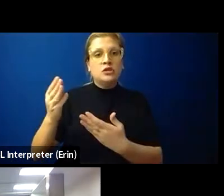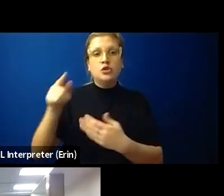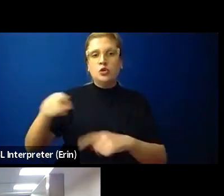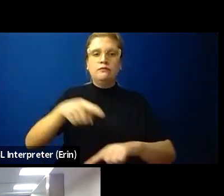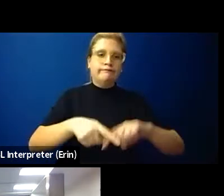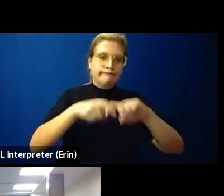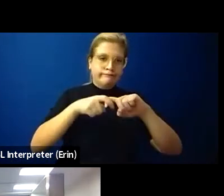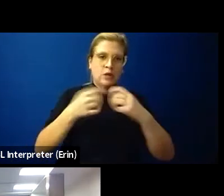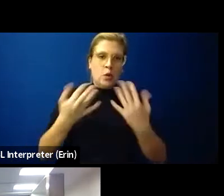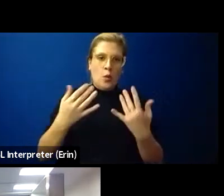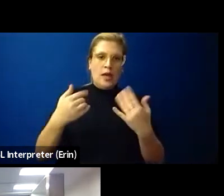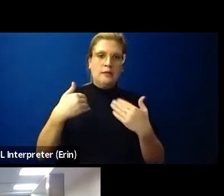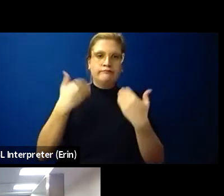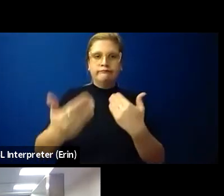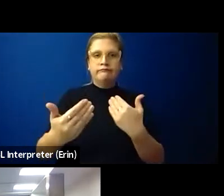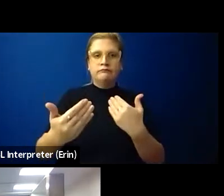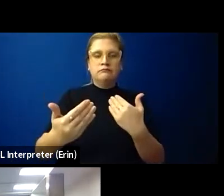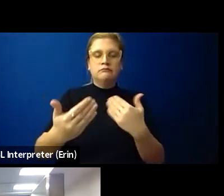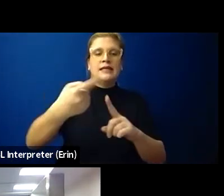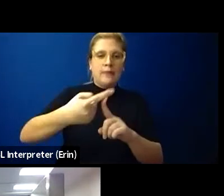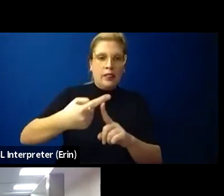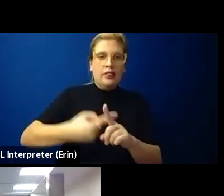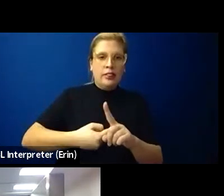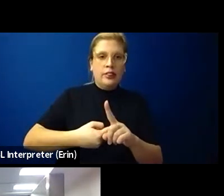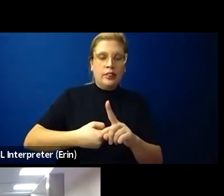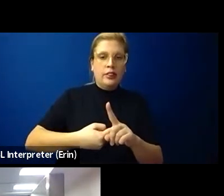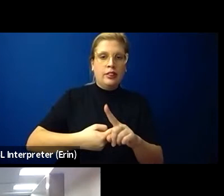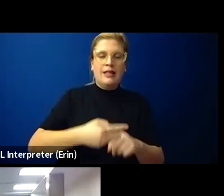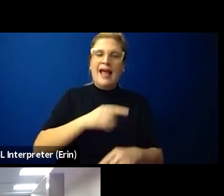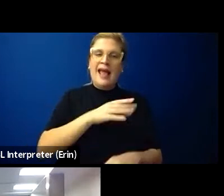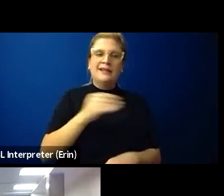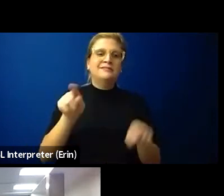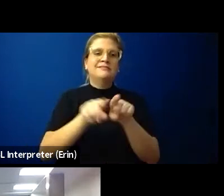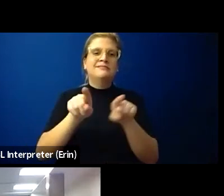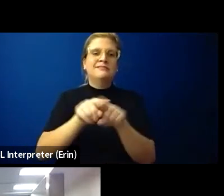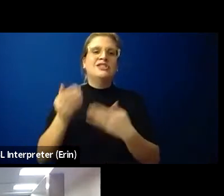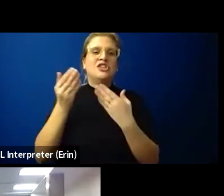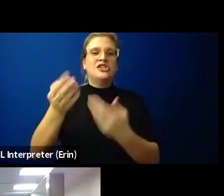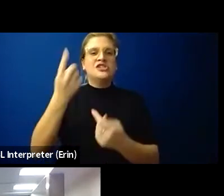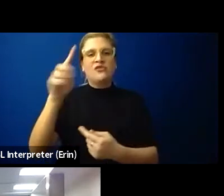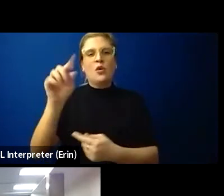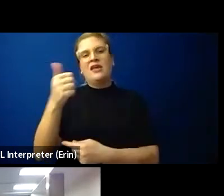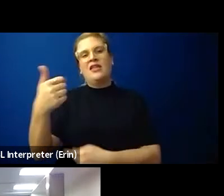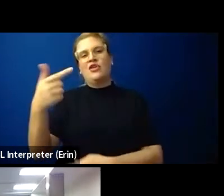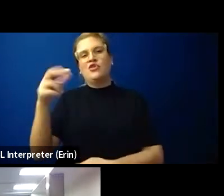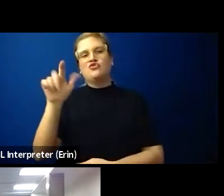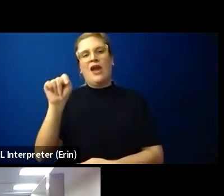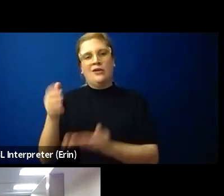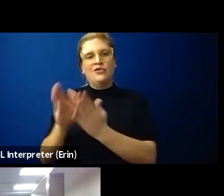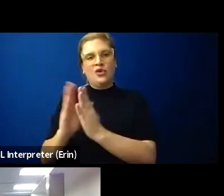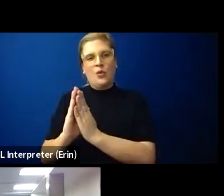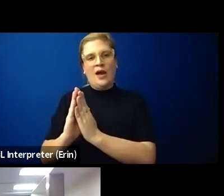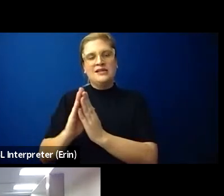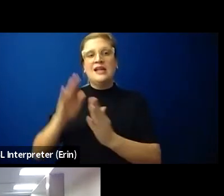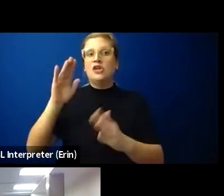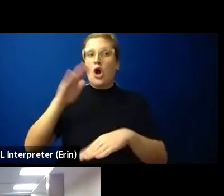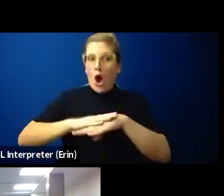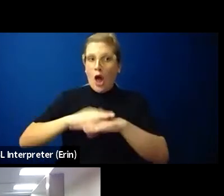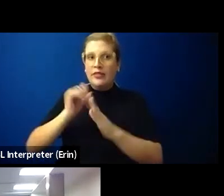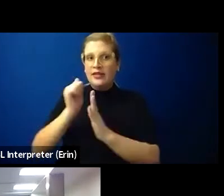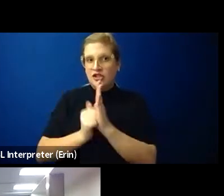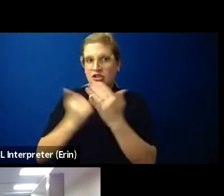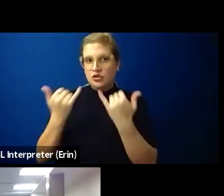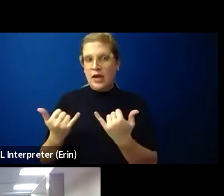table for next month. And I was just going to also make the same suggestion for the other grant request that's on the agenda tonight.